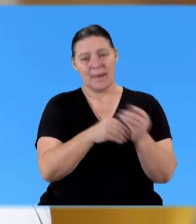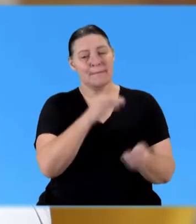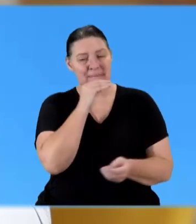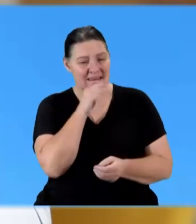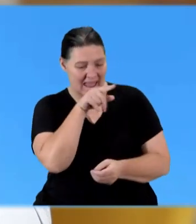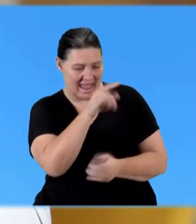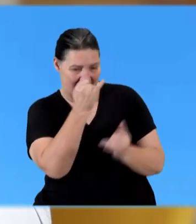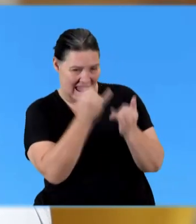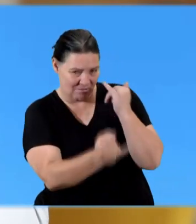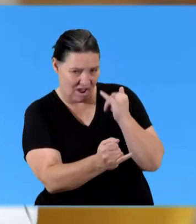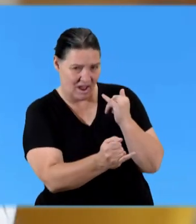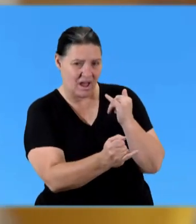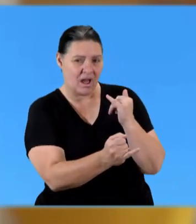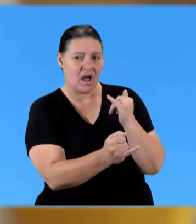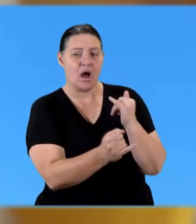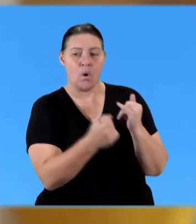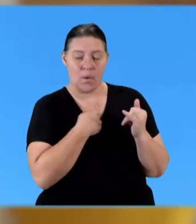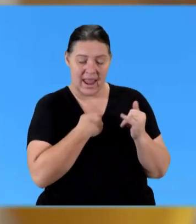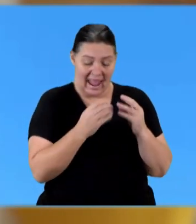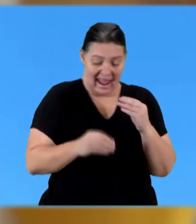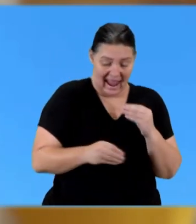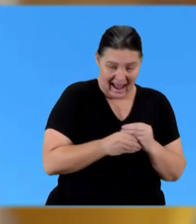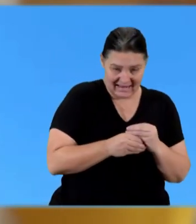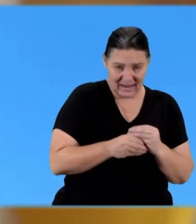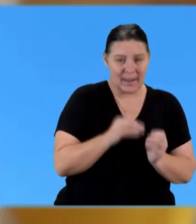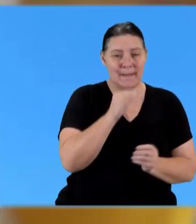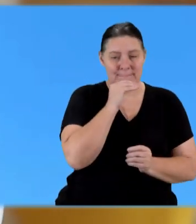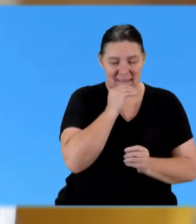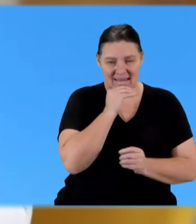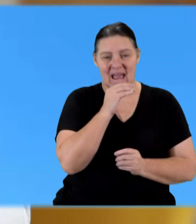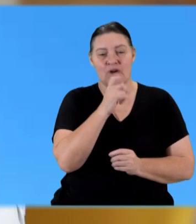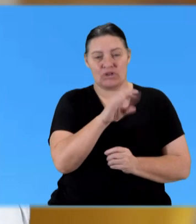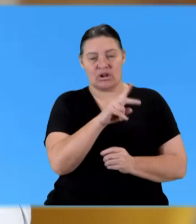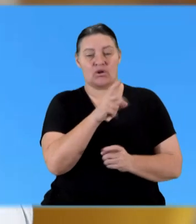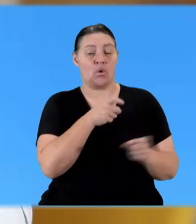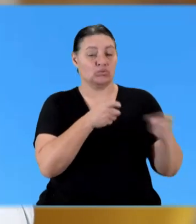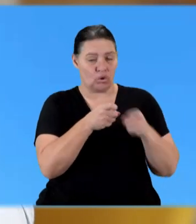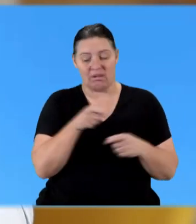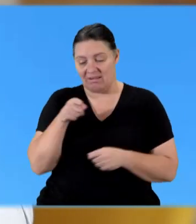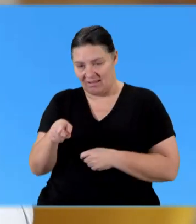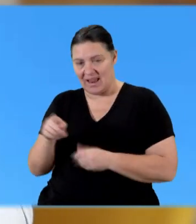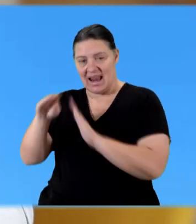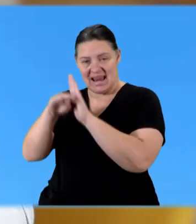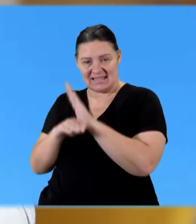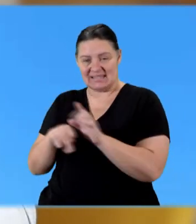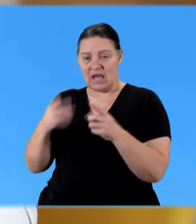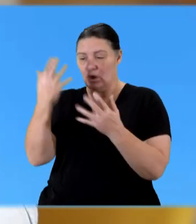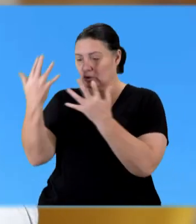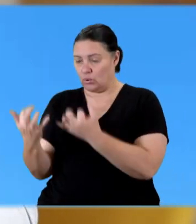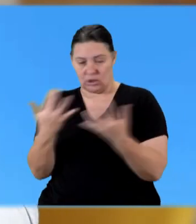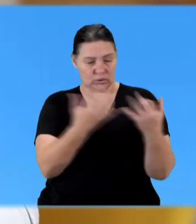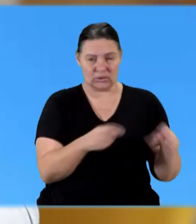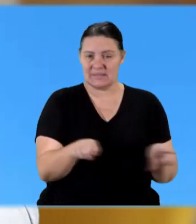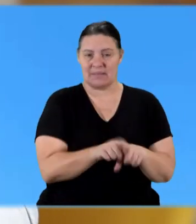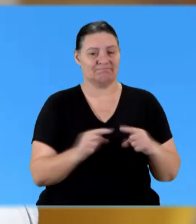errors that are committed when we are adding that will lead to the creditors control and the creditors list not having the same